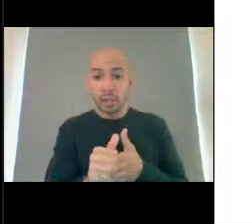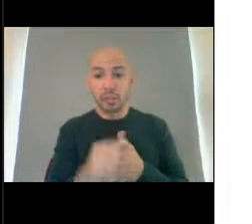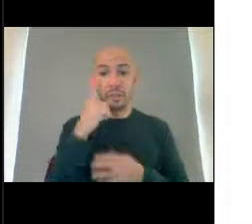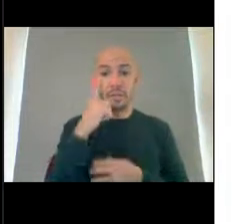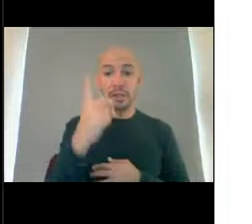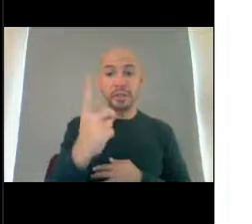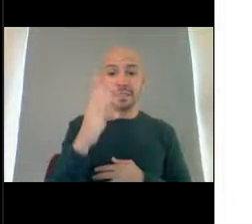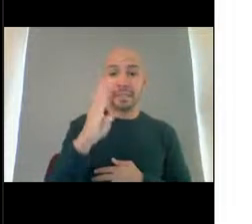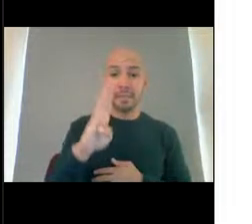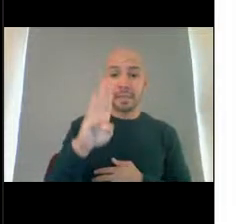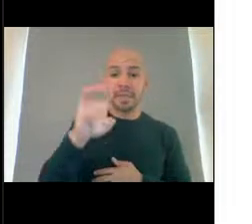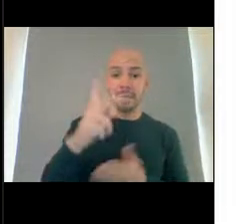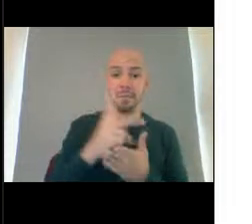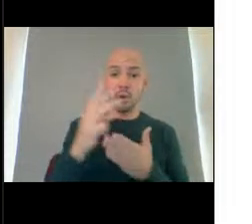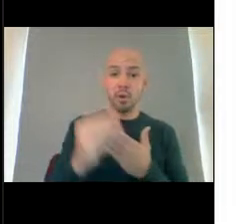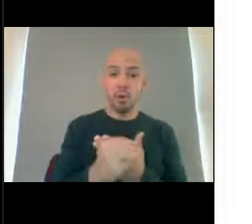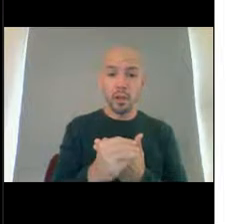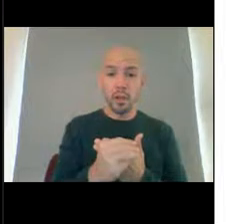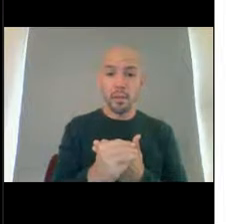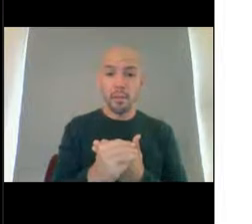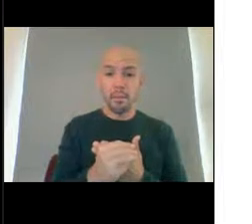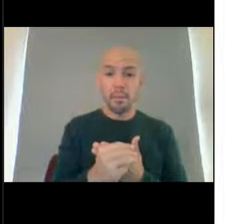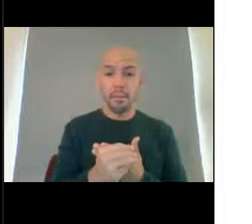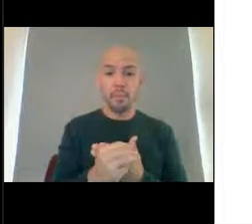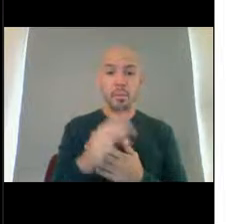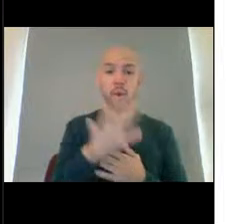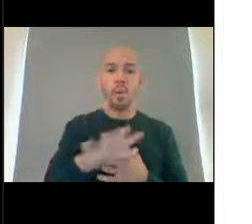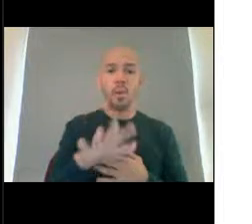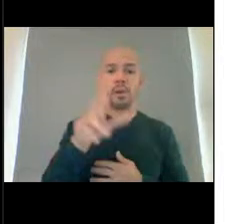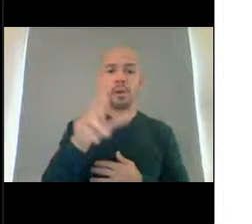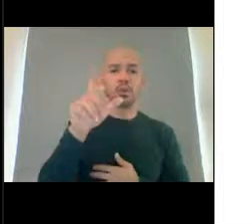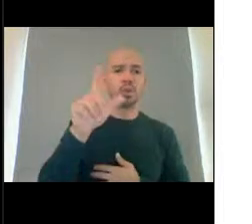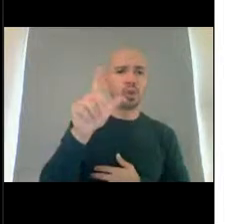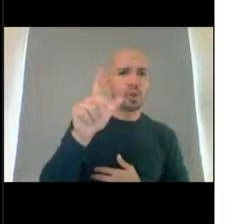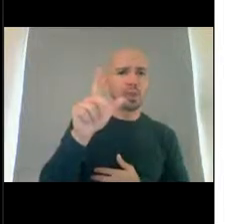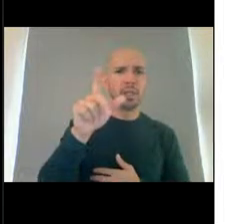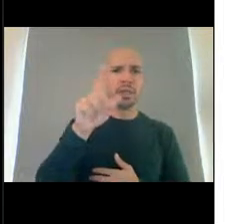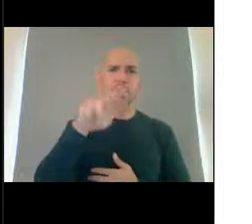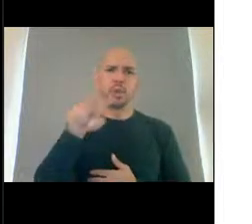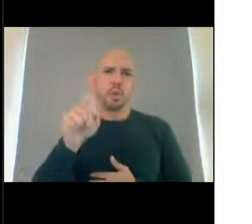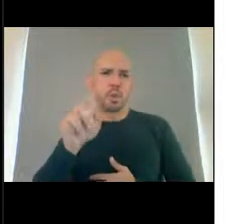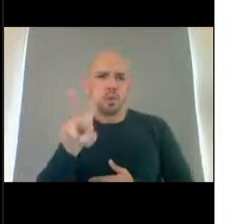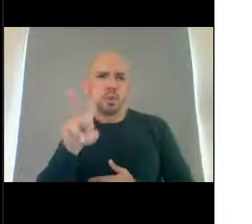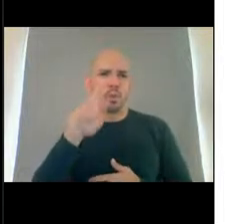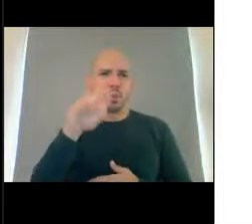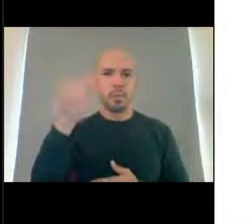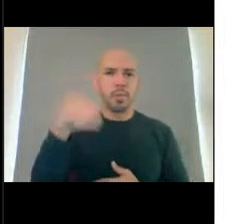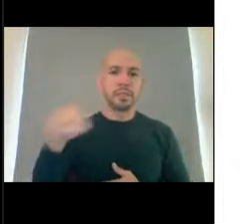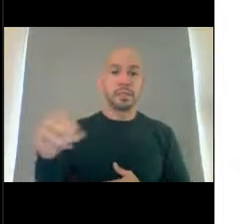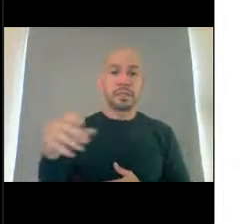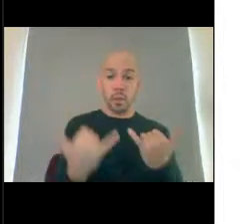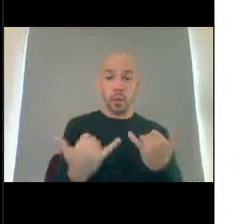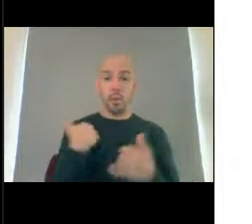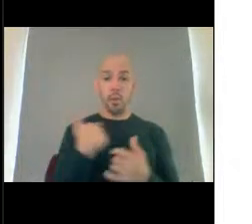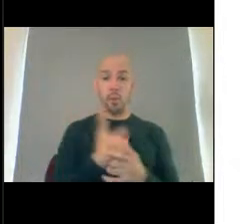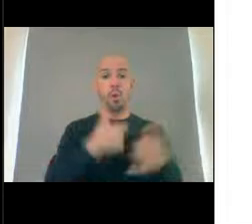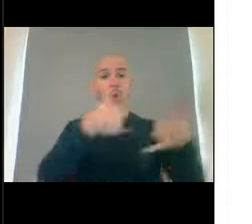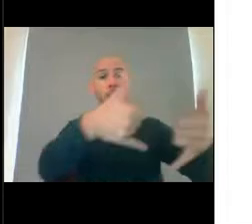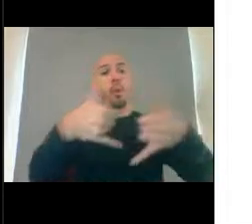22.2 and through june uh we're we're currently awarding uh